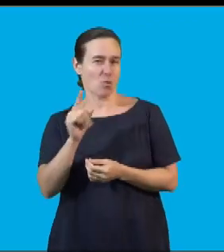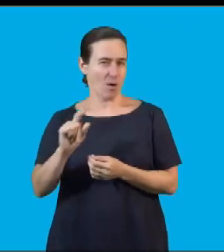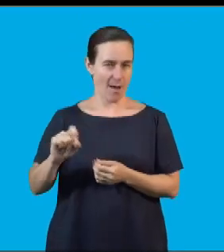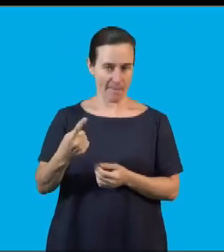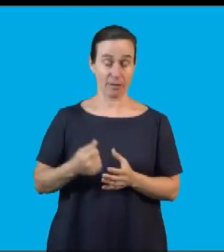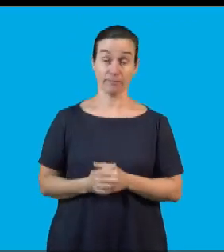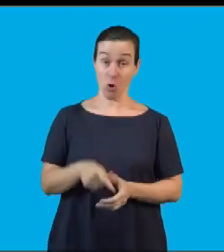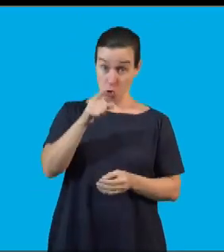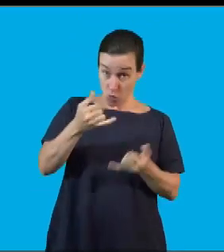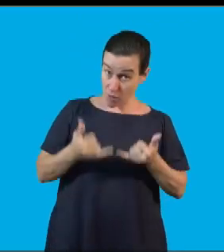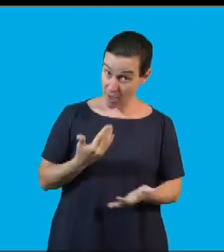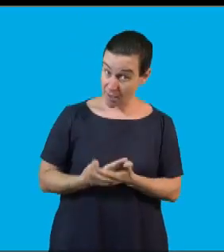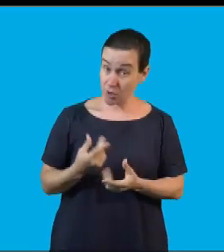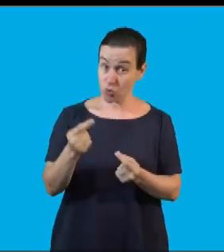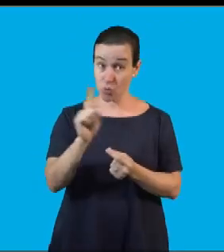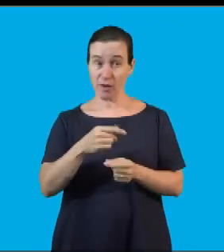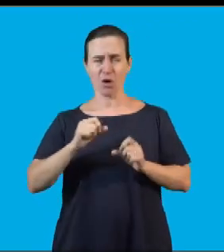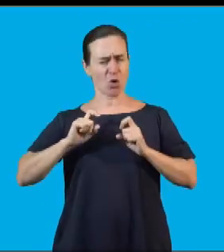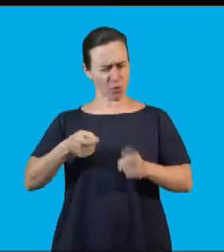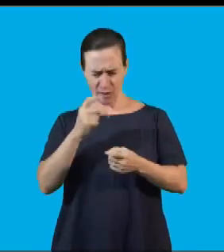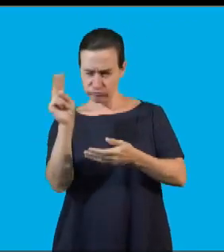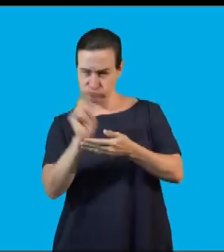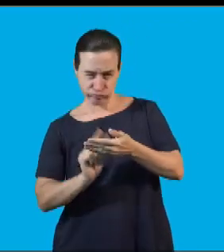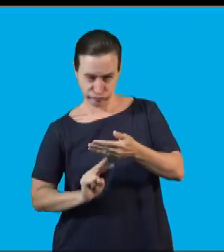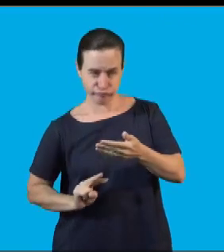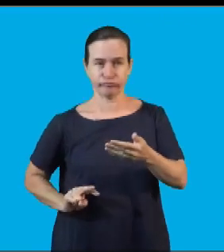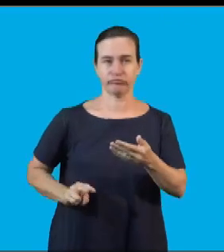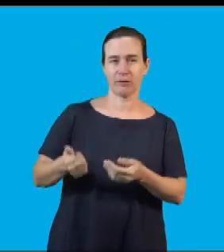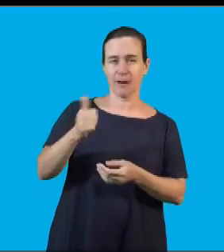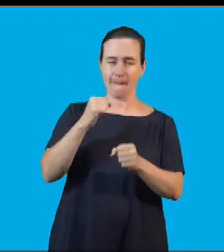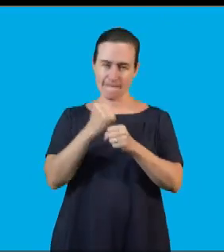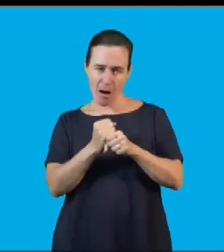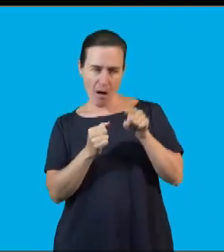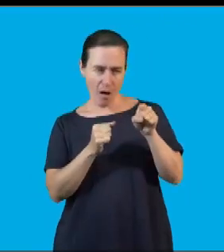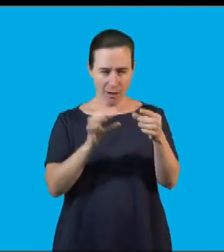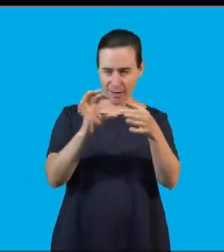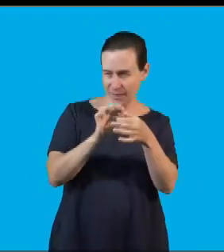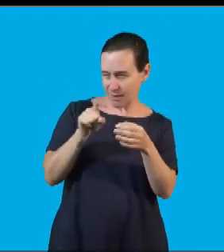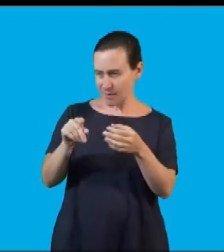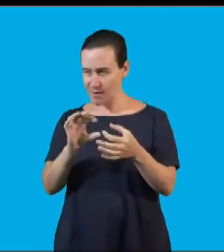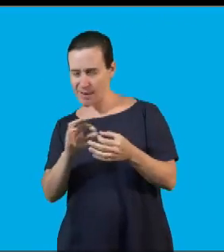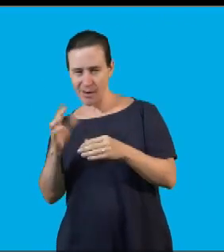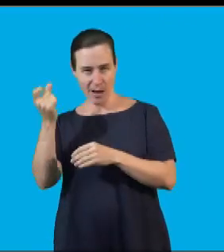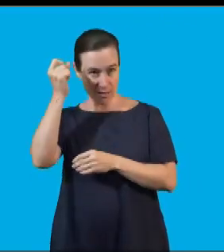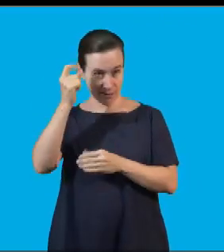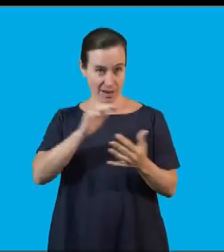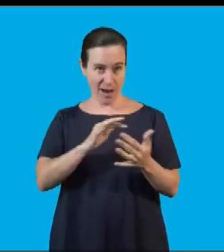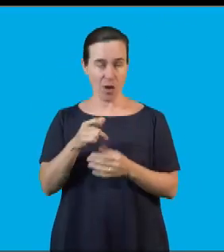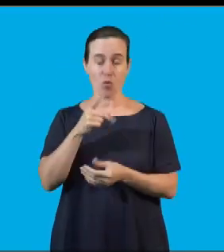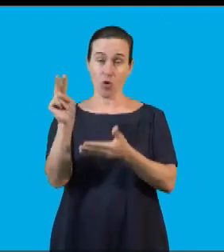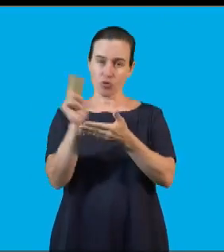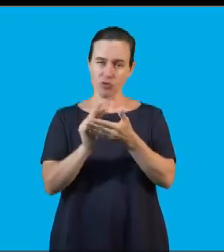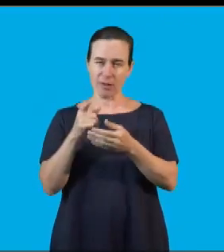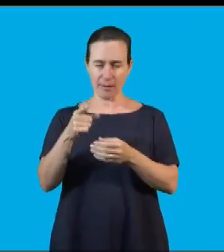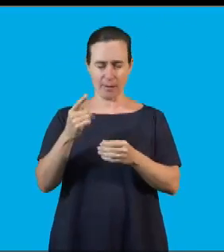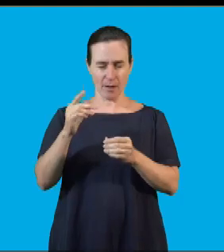What should you be able to do? You should be able to skim and scan text features, make connections and monitor for comprehension,